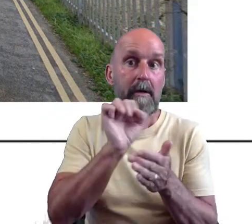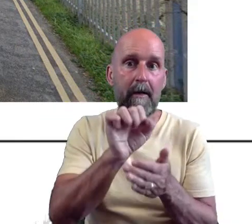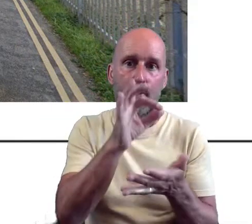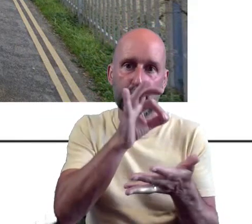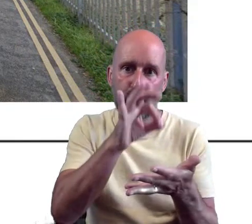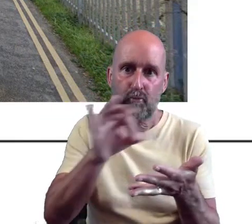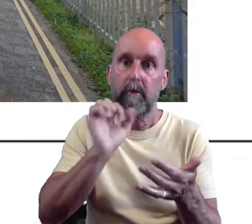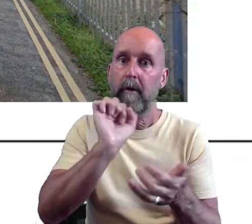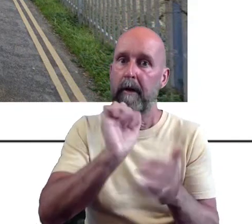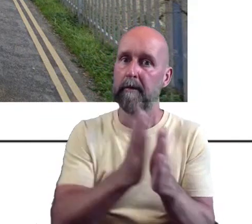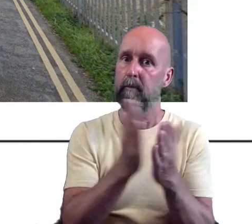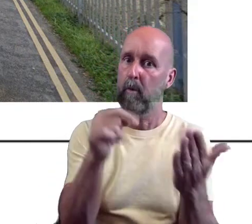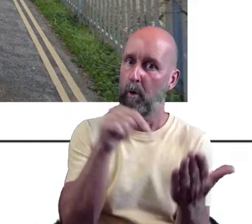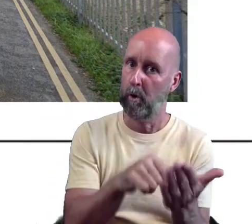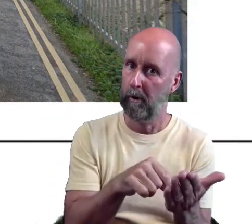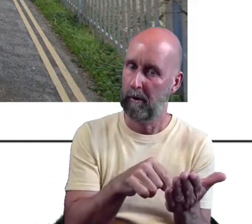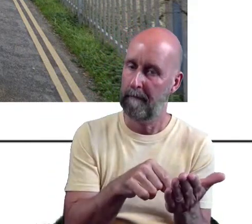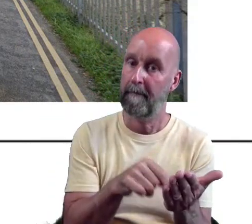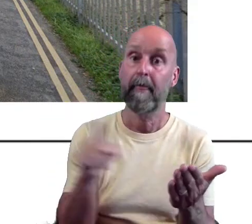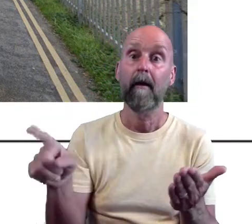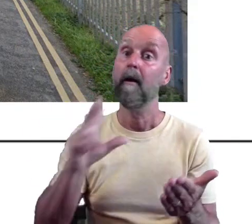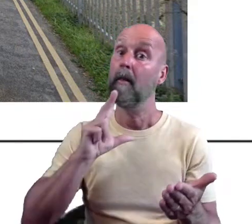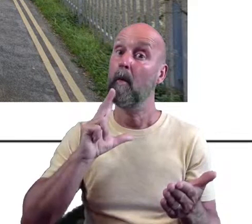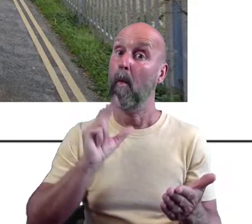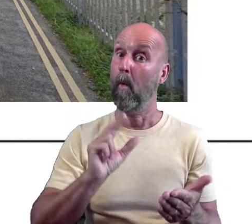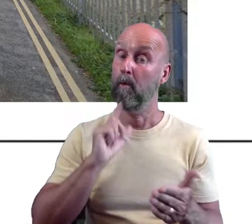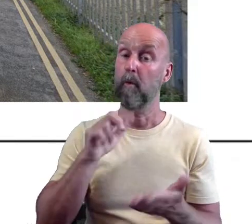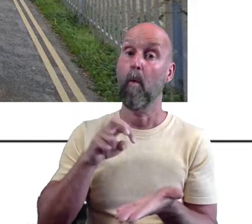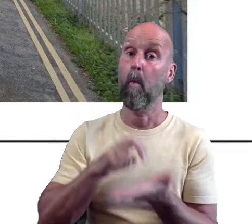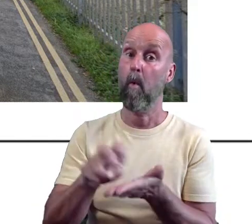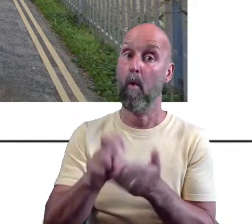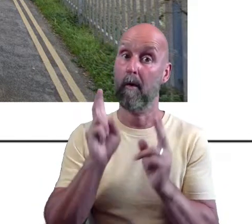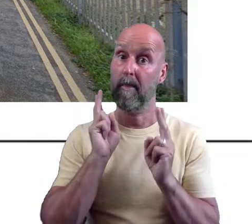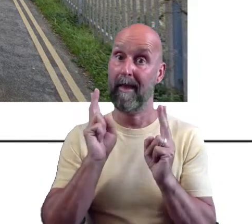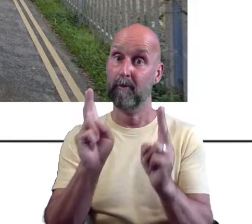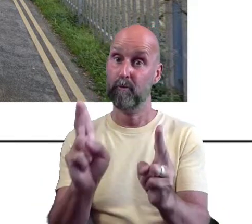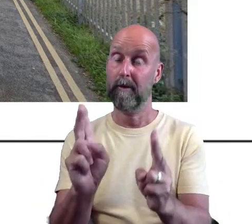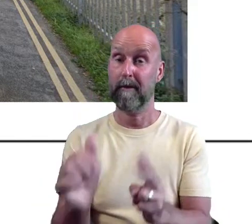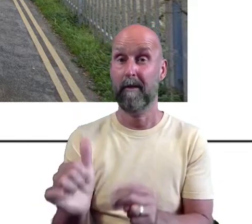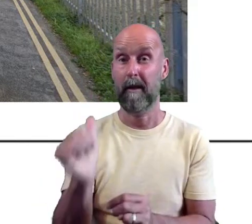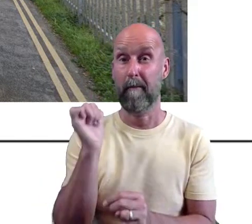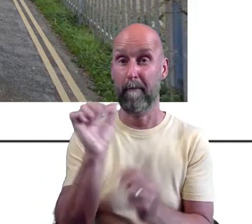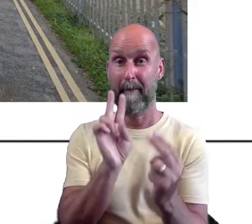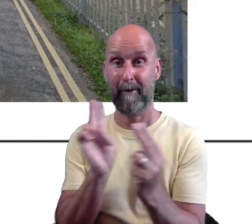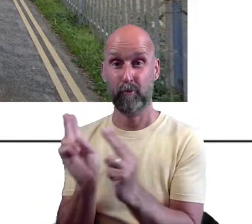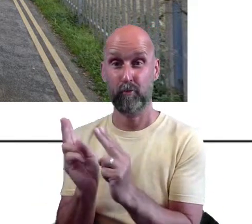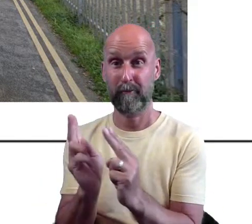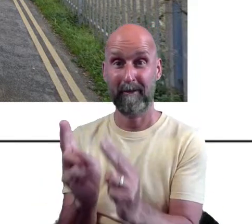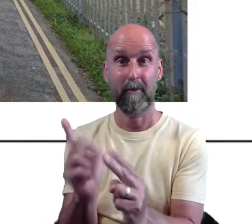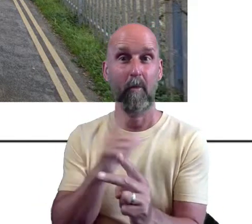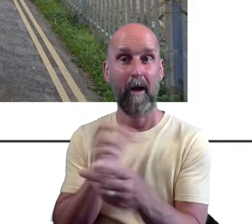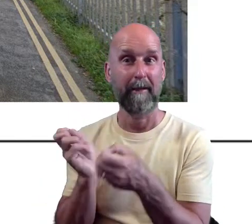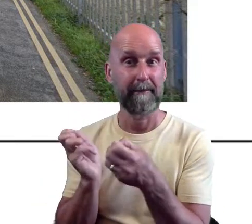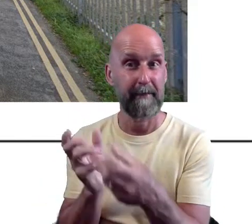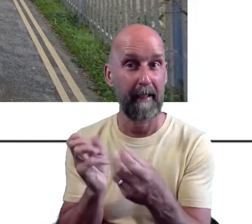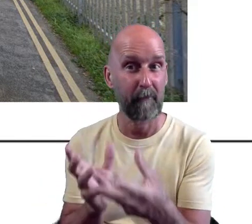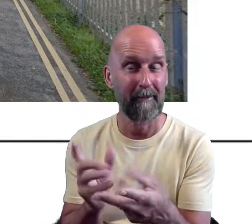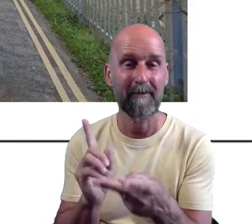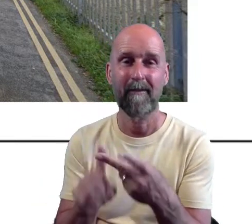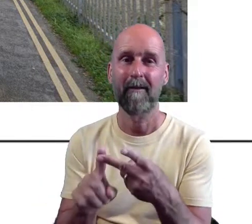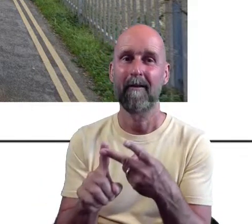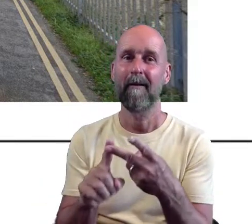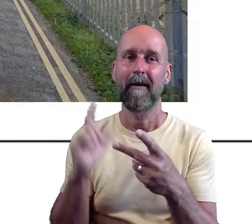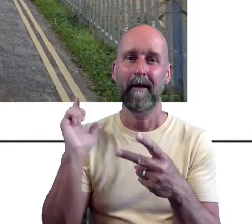by setting this part of the audio walk on this particular road, a narrow back street that's mainly used for deliveries, it's like covered in